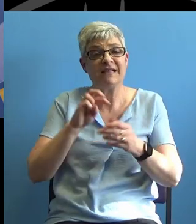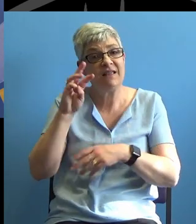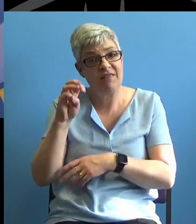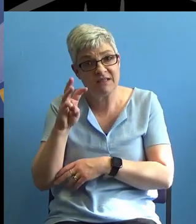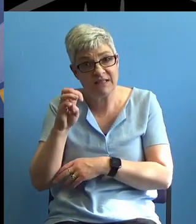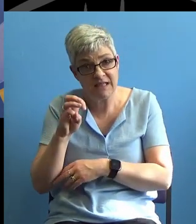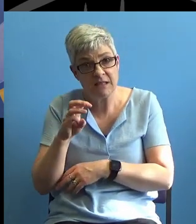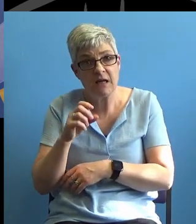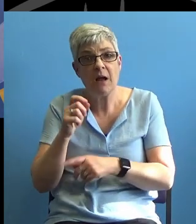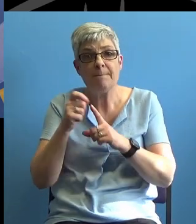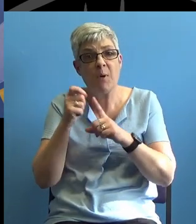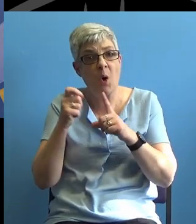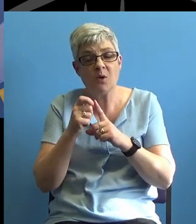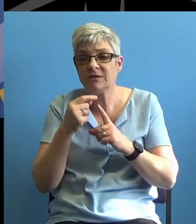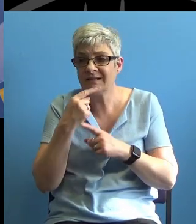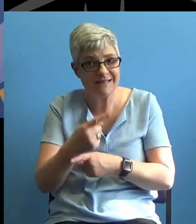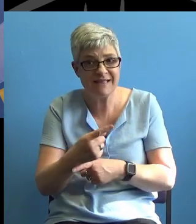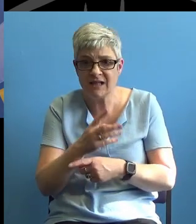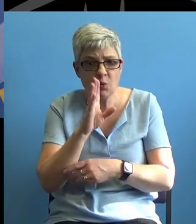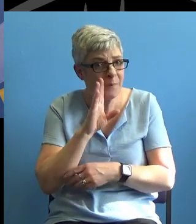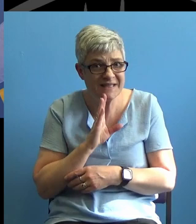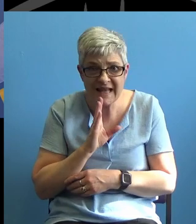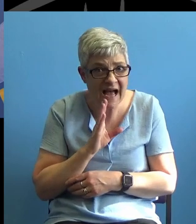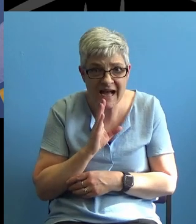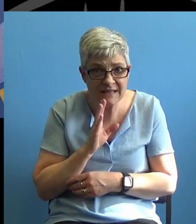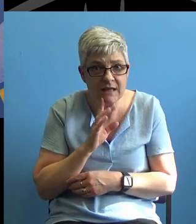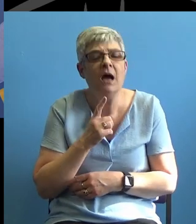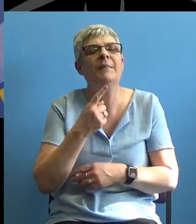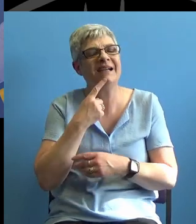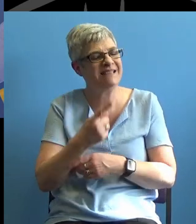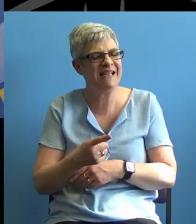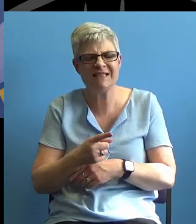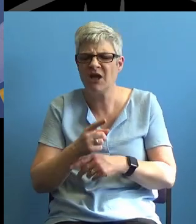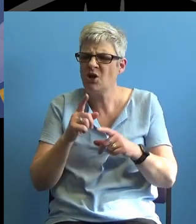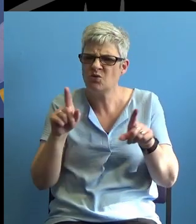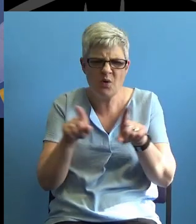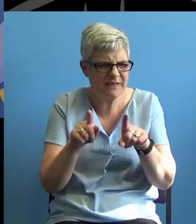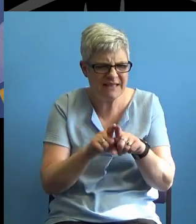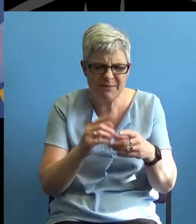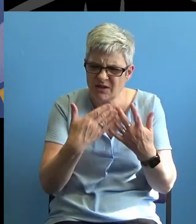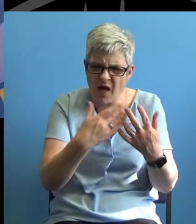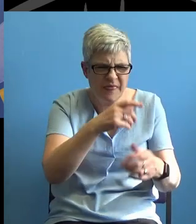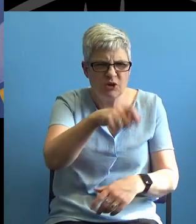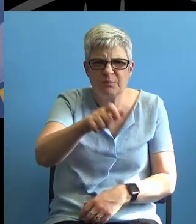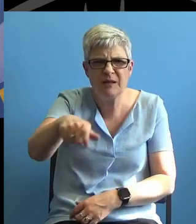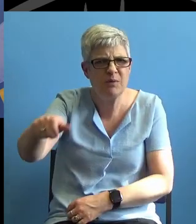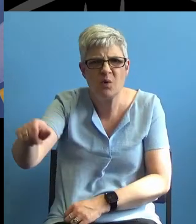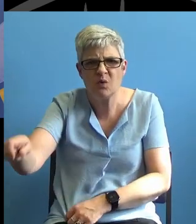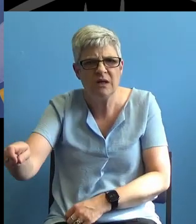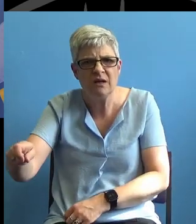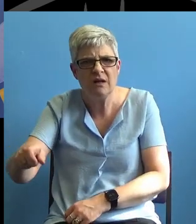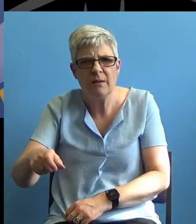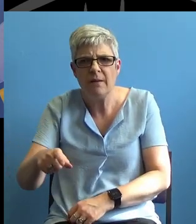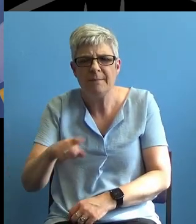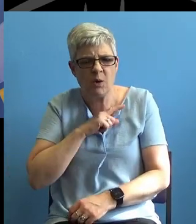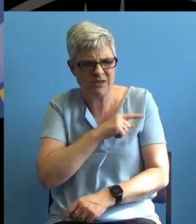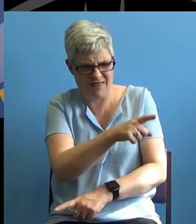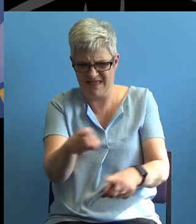13, Paul doesn't say to them, don't grieve, but he says, don't grieve like the rest of humanity who have no hope.